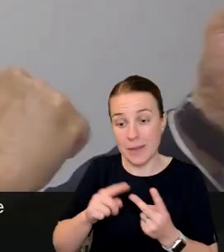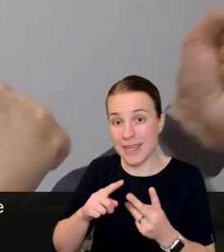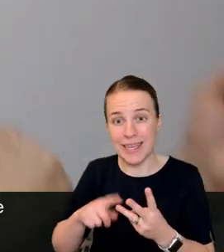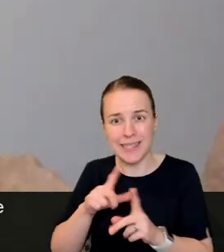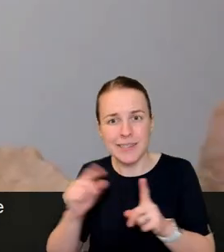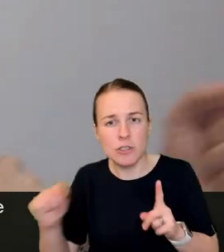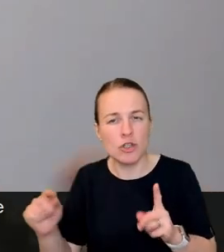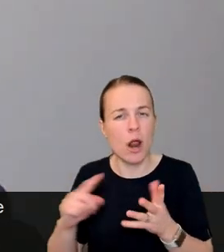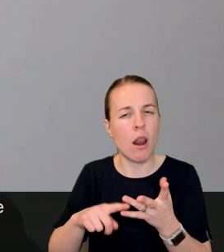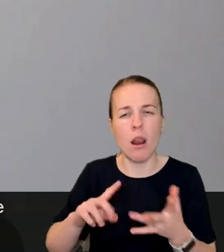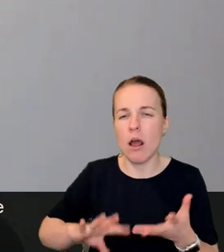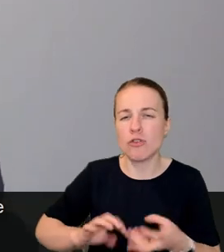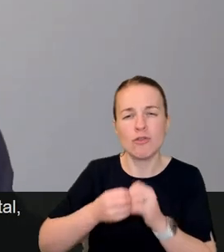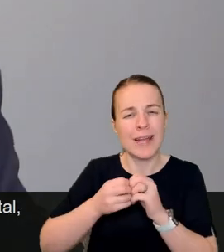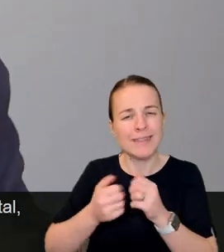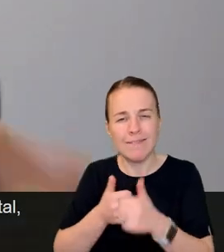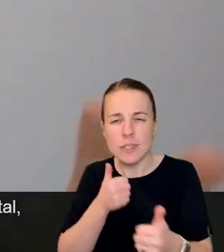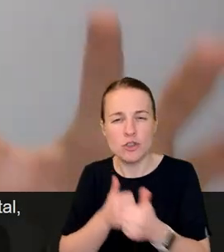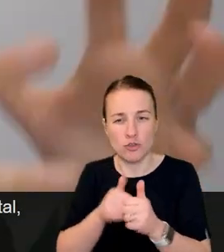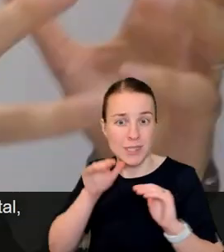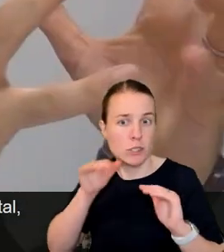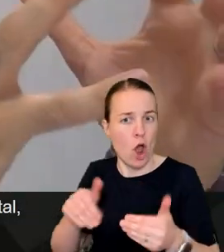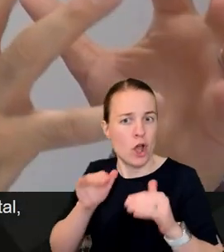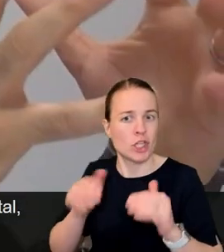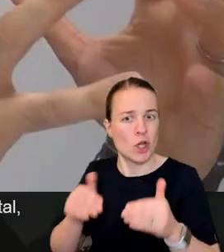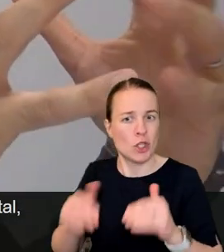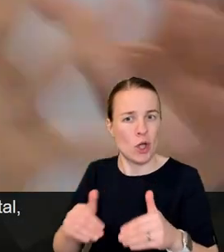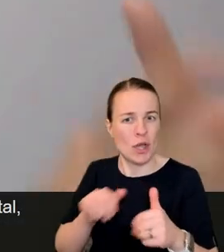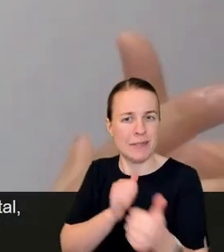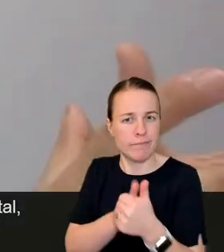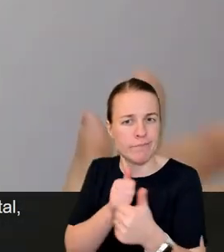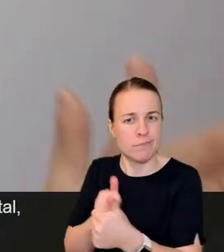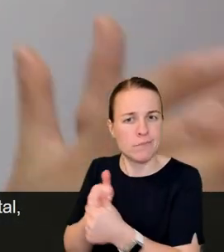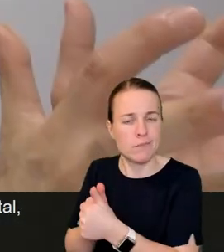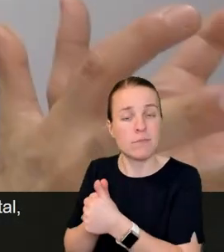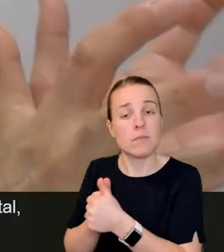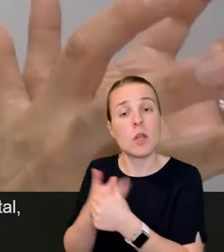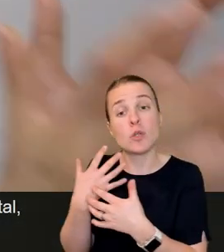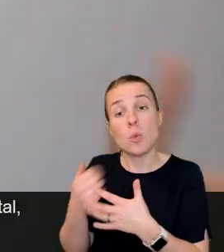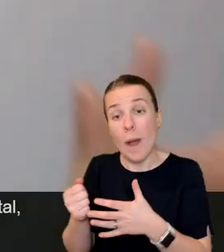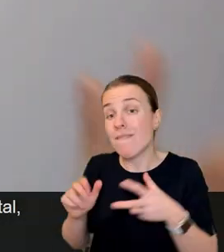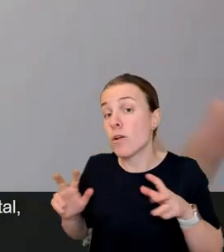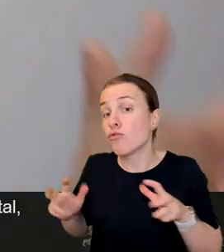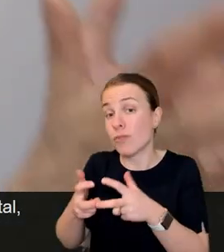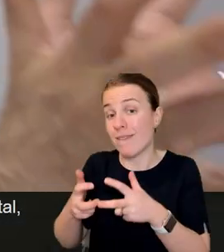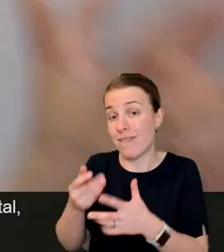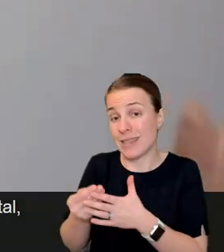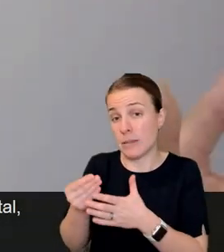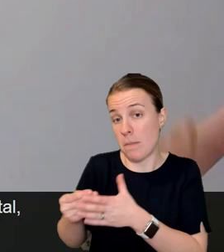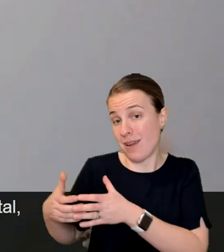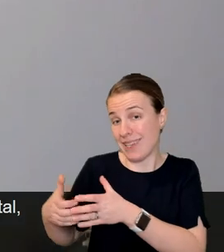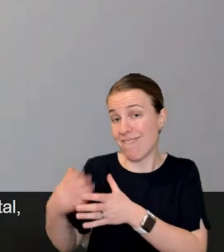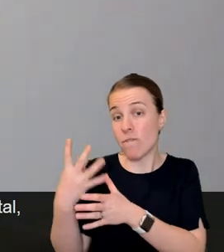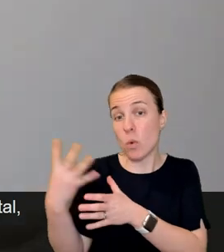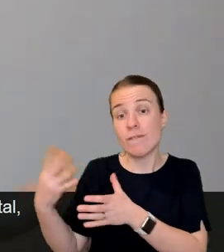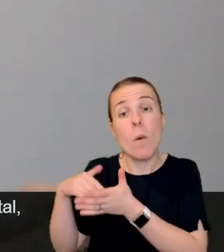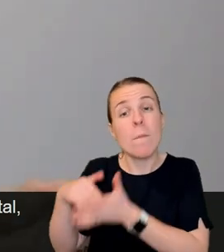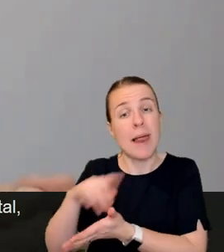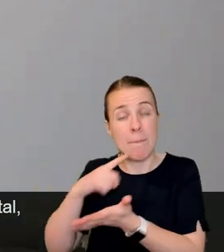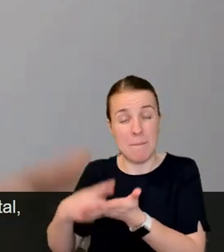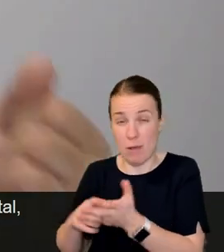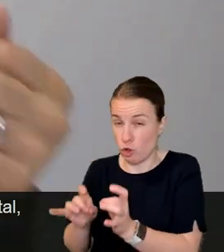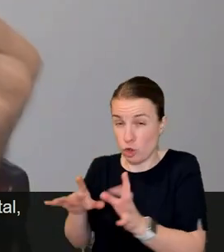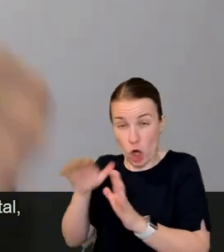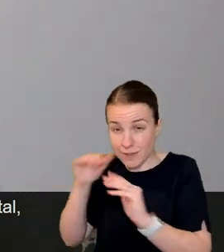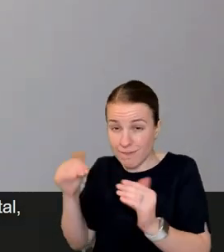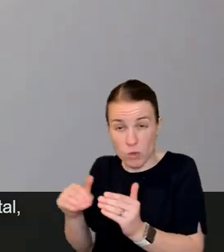creative industries. And so we've put aside ring-fenced money of £44 million just to help in those